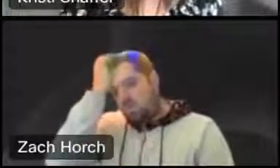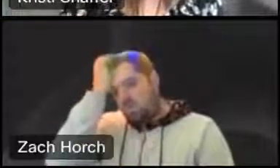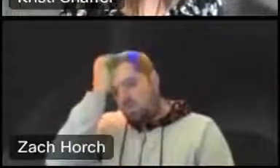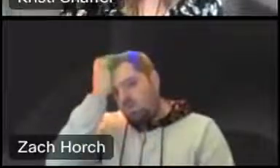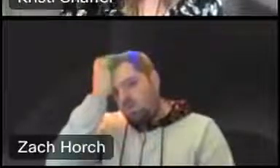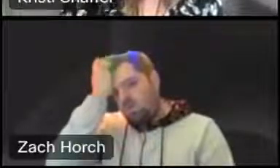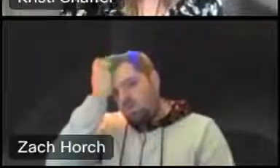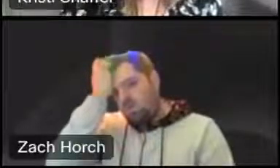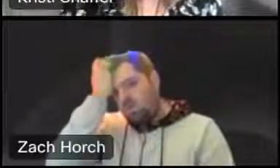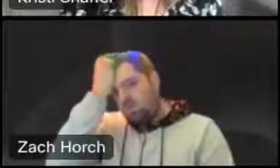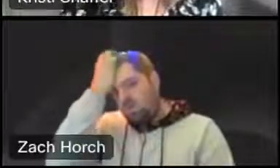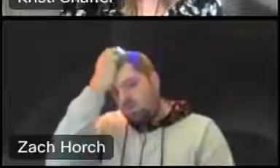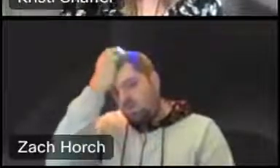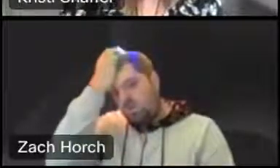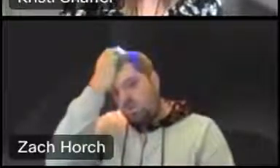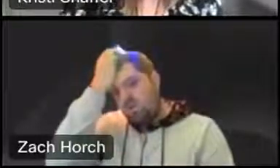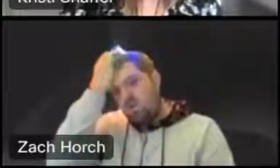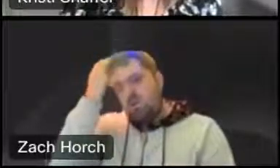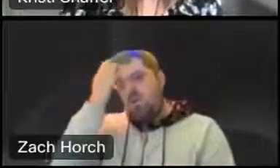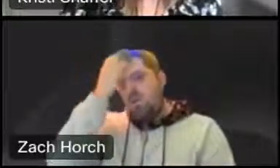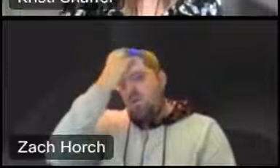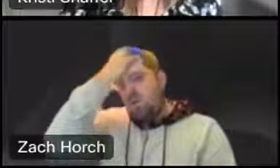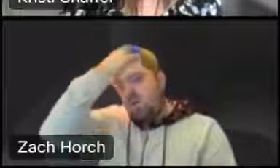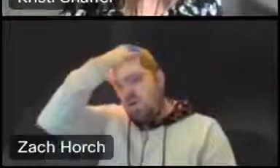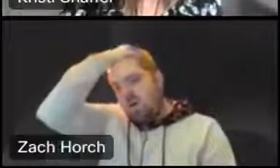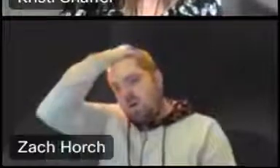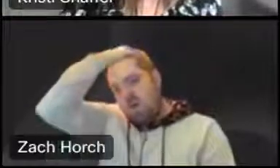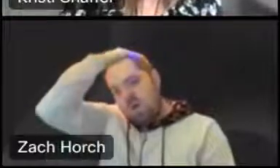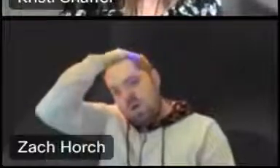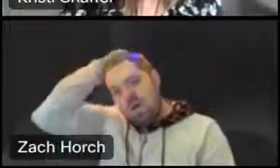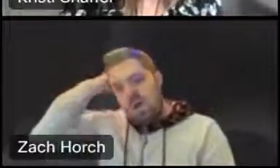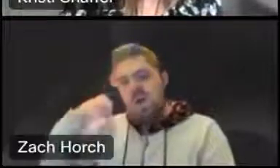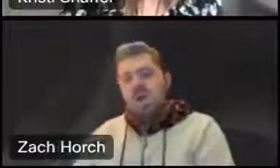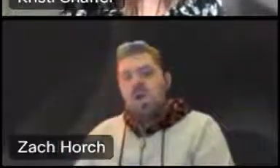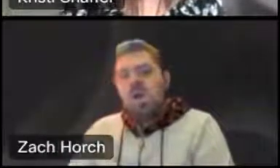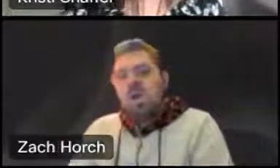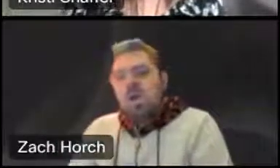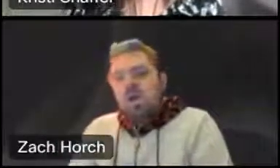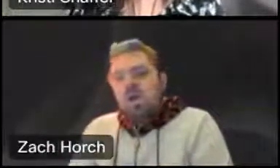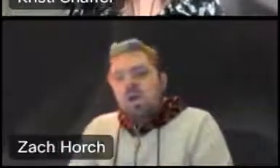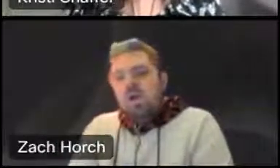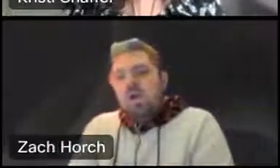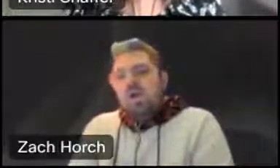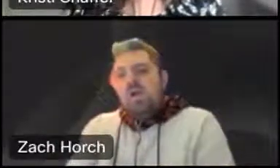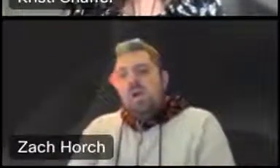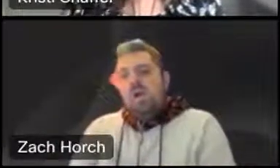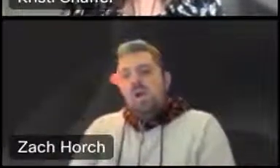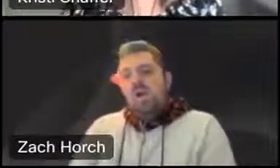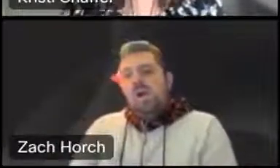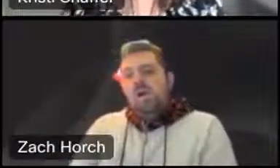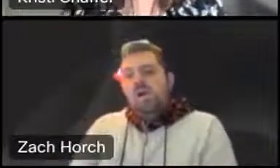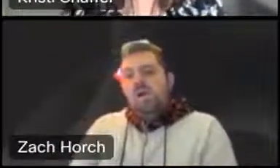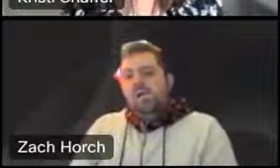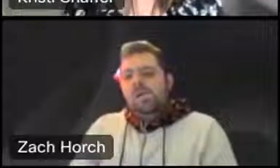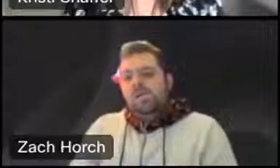transportation for our clients. So the SC, the service coordinator, needs